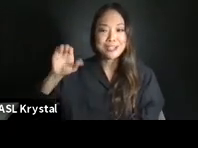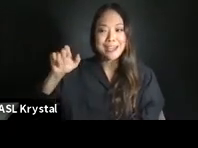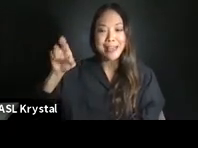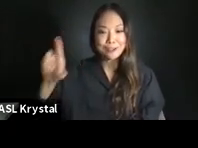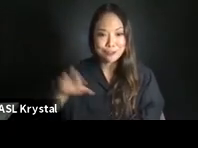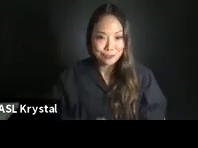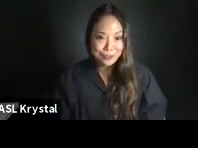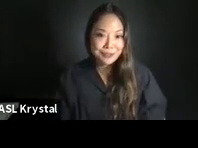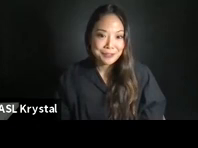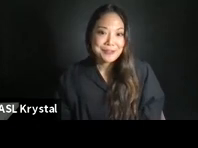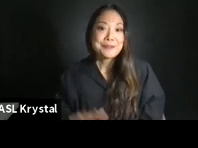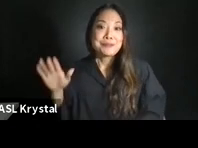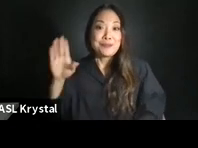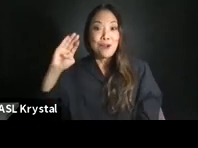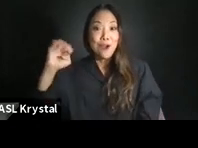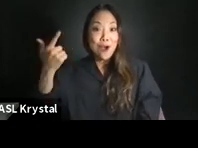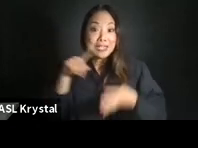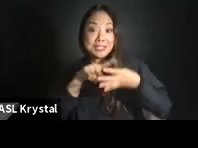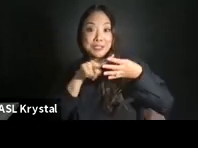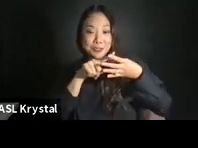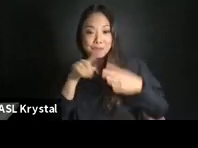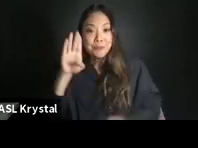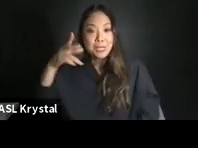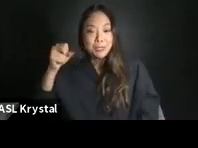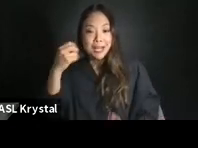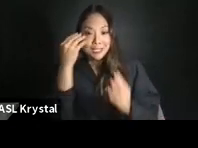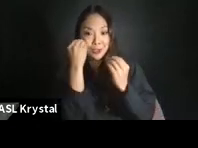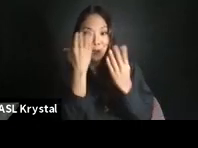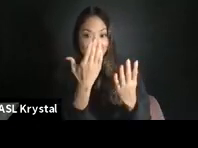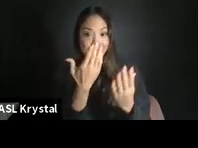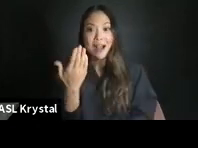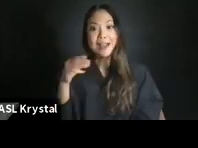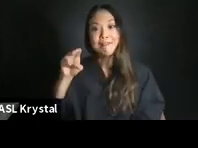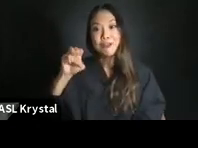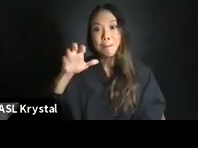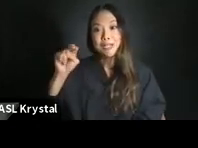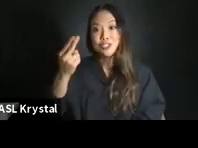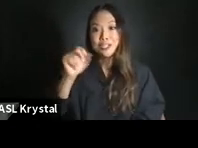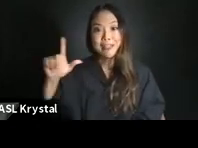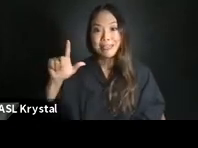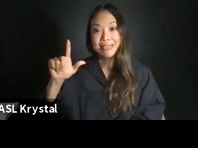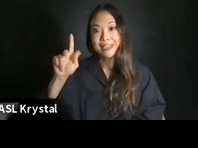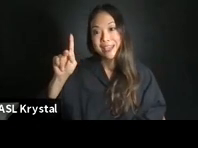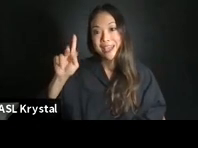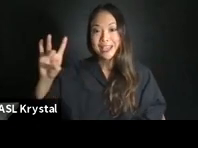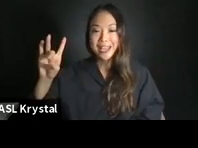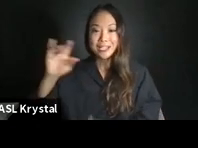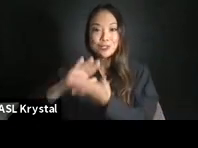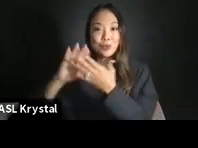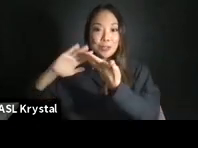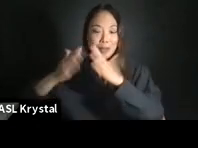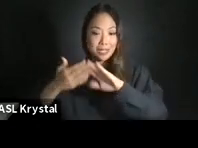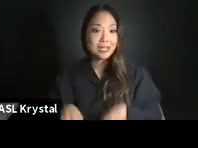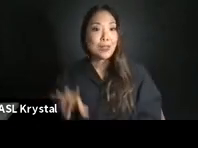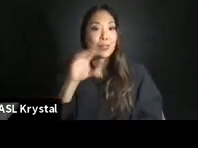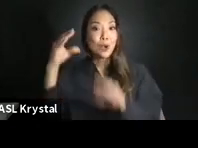in early august bps notified the mission hill k-8 school community that the co-teacher leaders had been